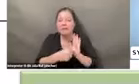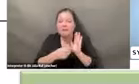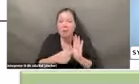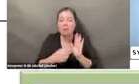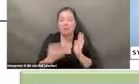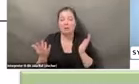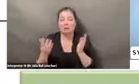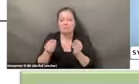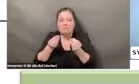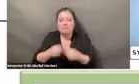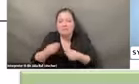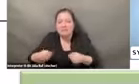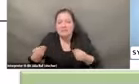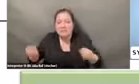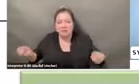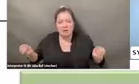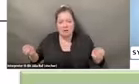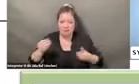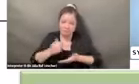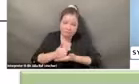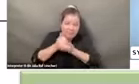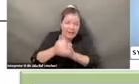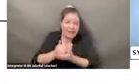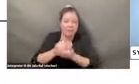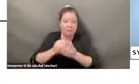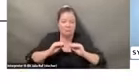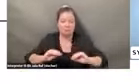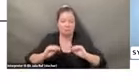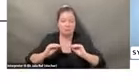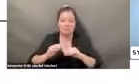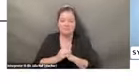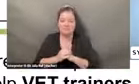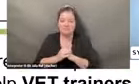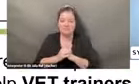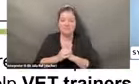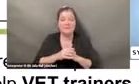with the toolkit and the repository.